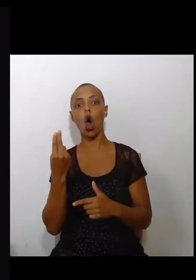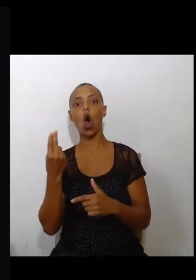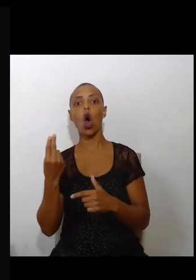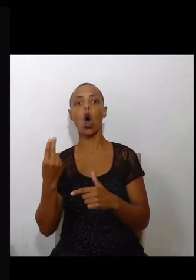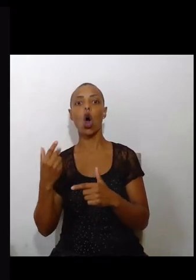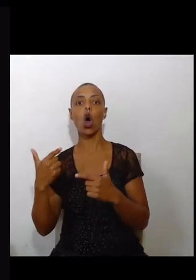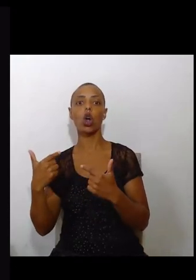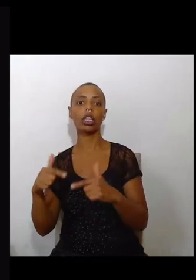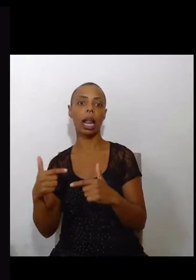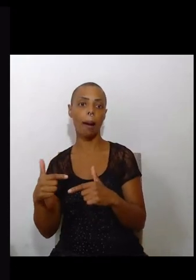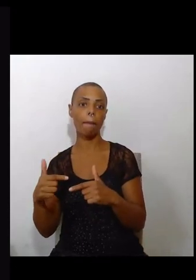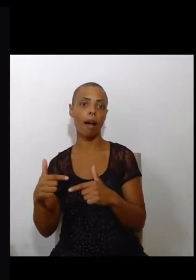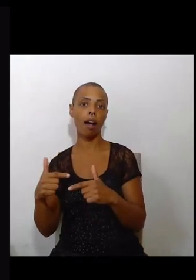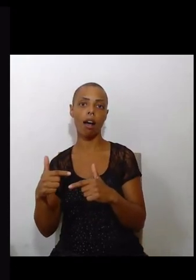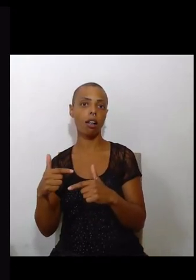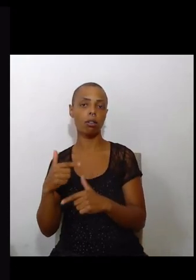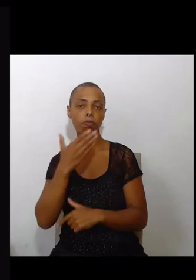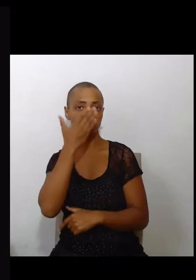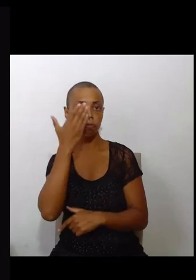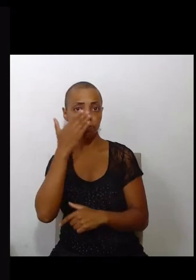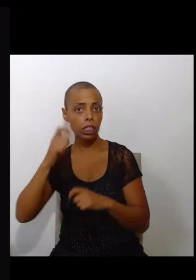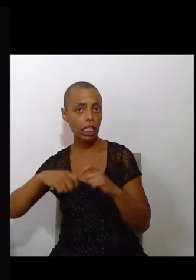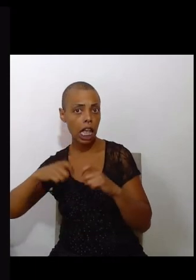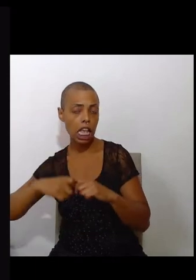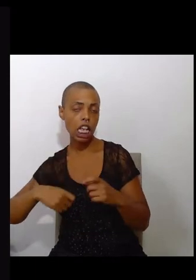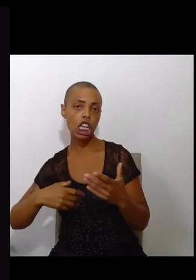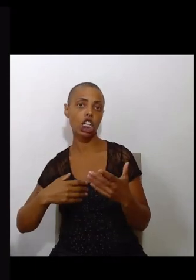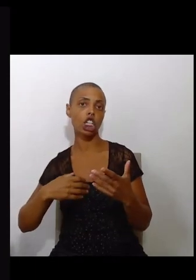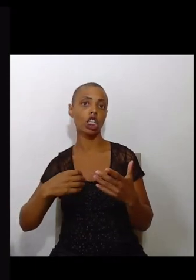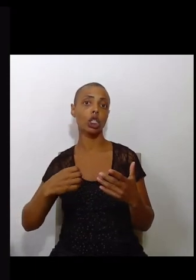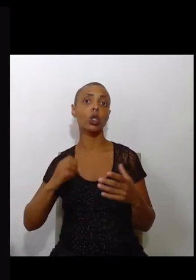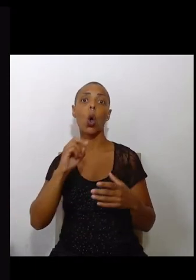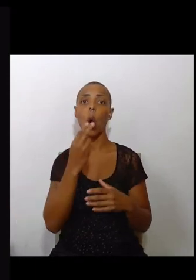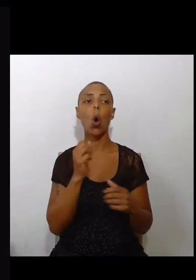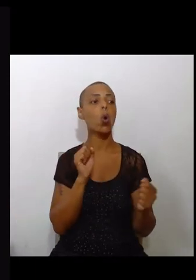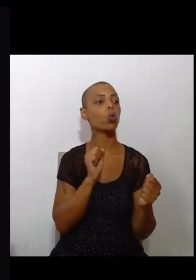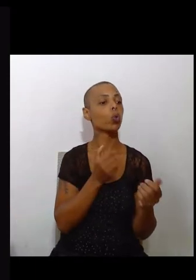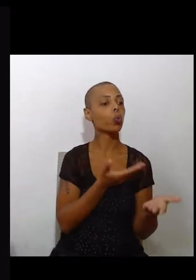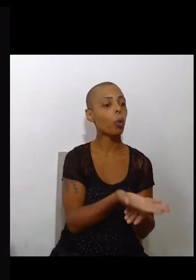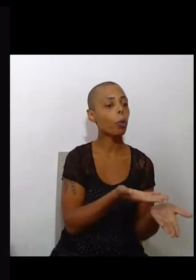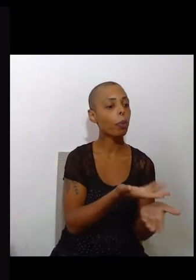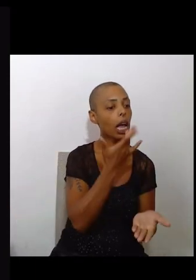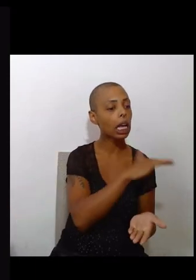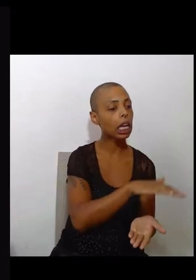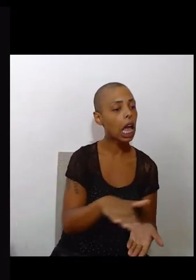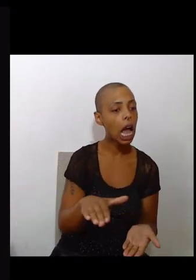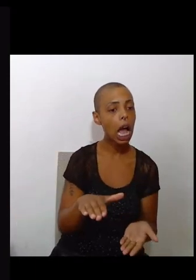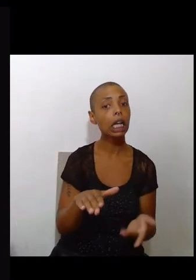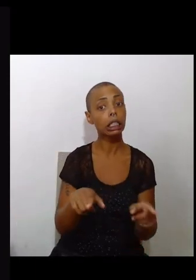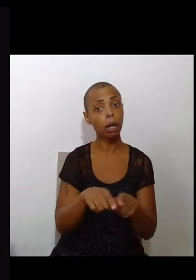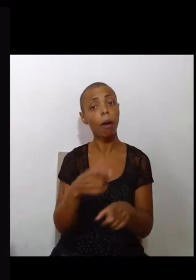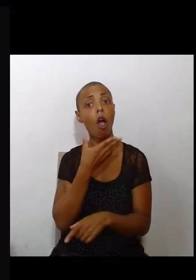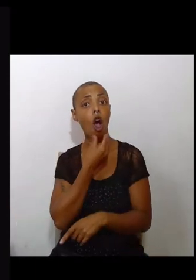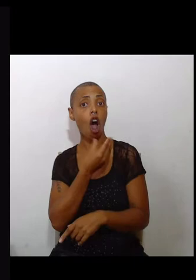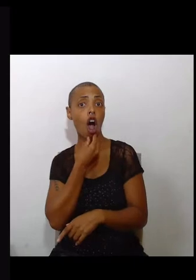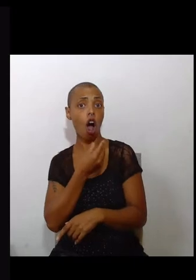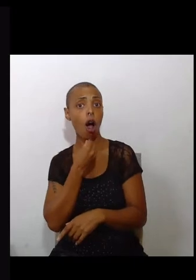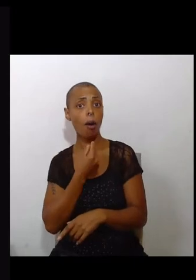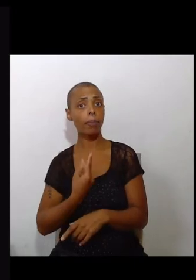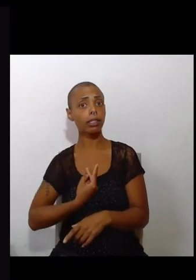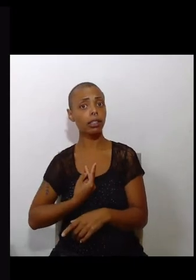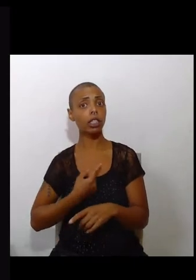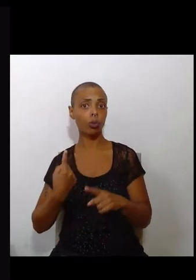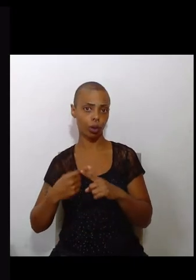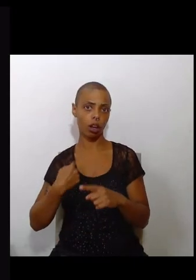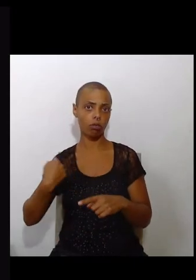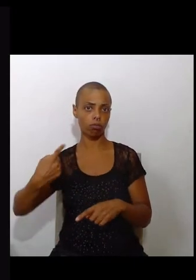Space men cisman uh our experiences during these walls have been very interesting they can be a